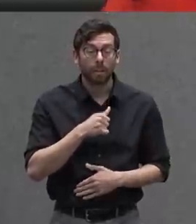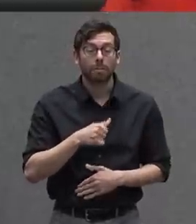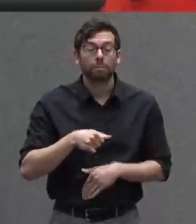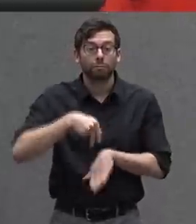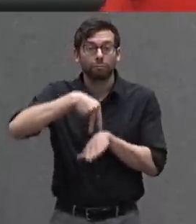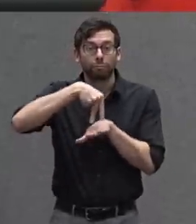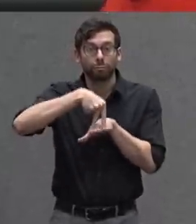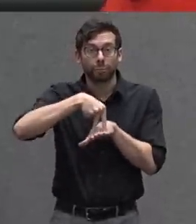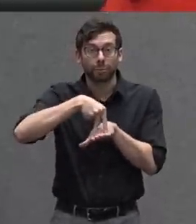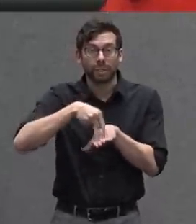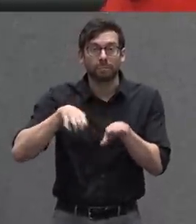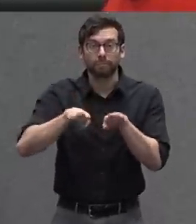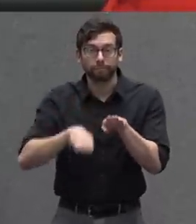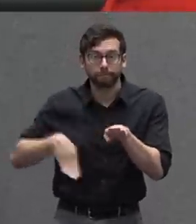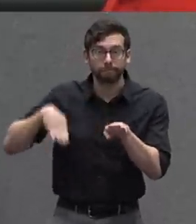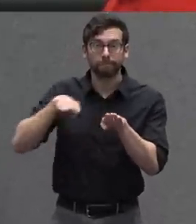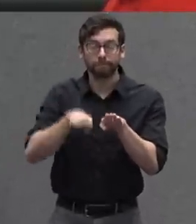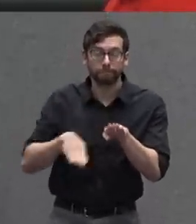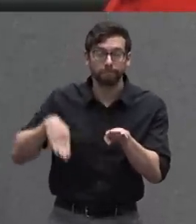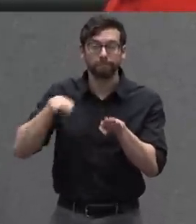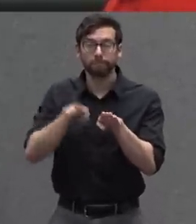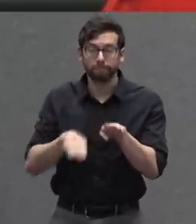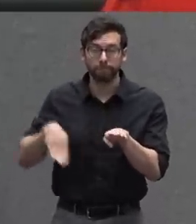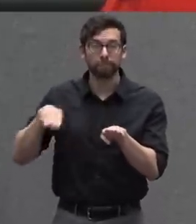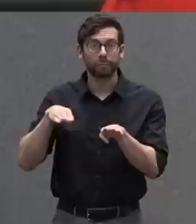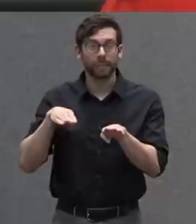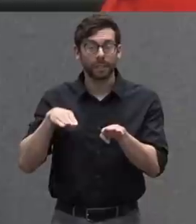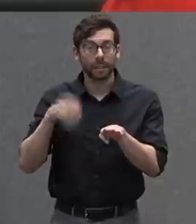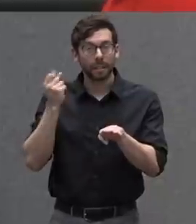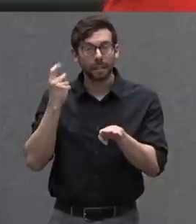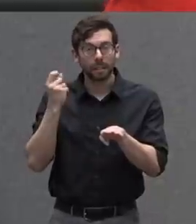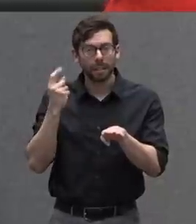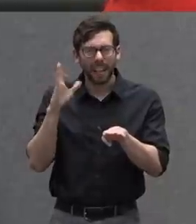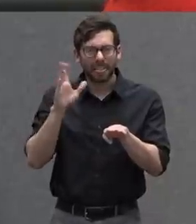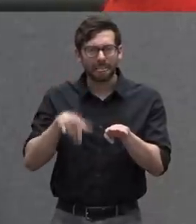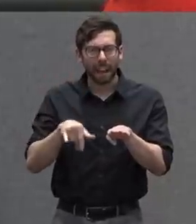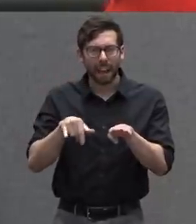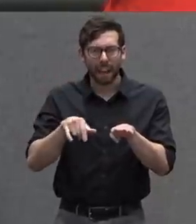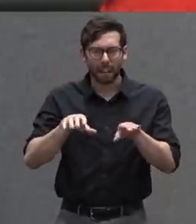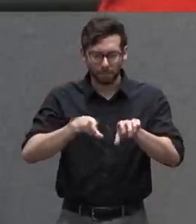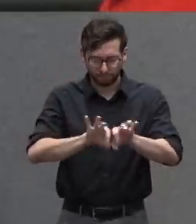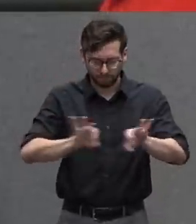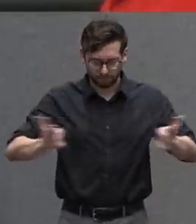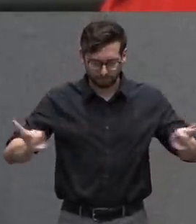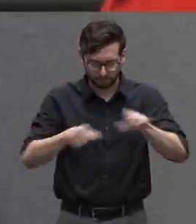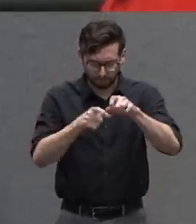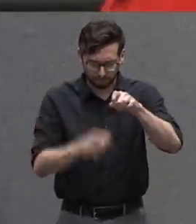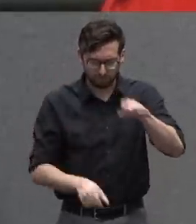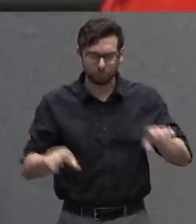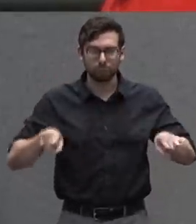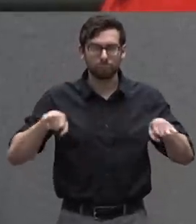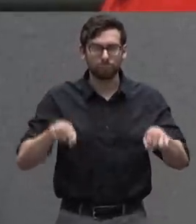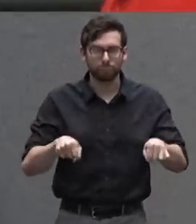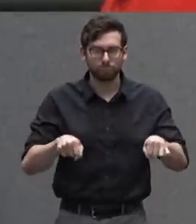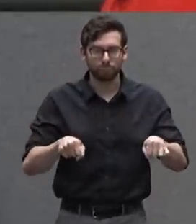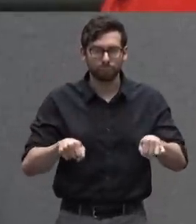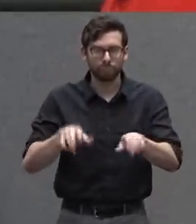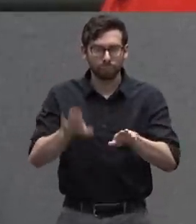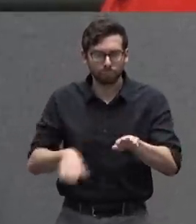so that must be part of her journey. I also see up here a blue